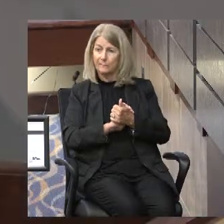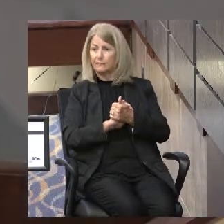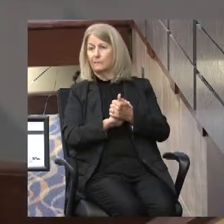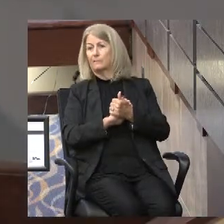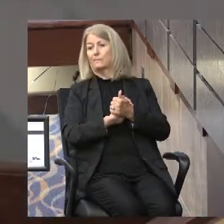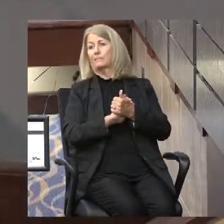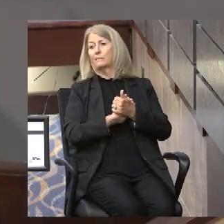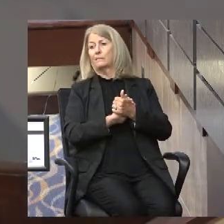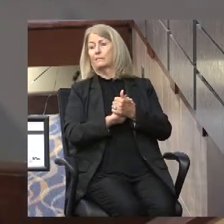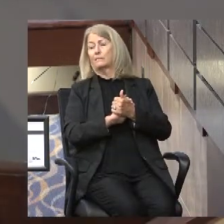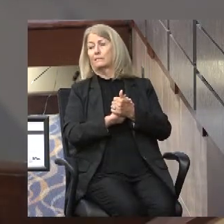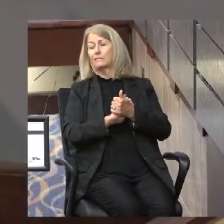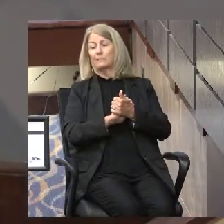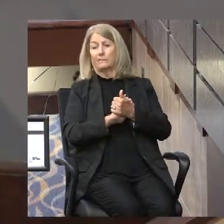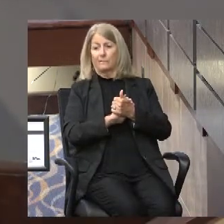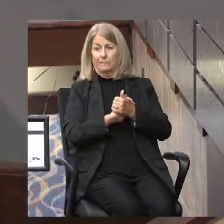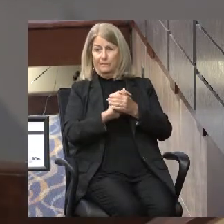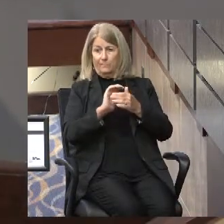Documents with me.